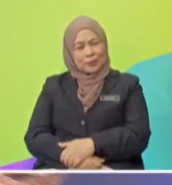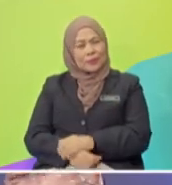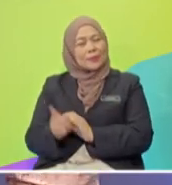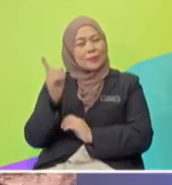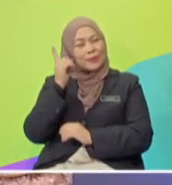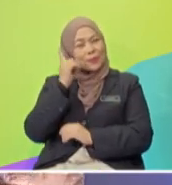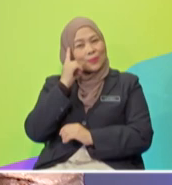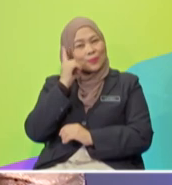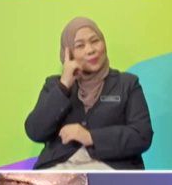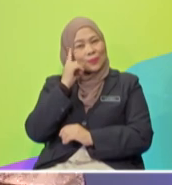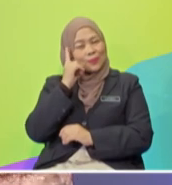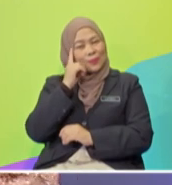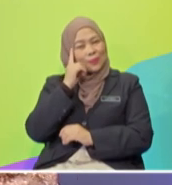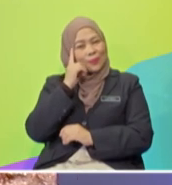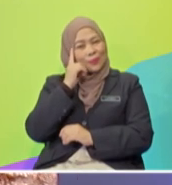Metal